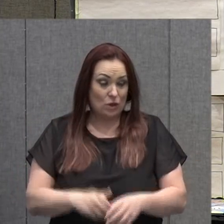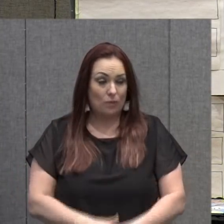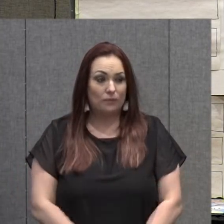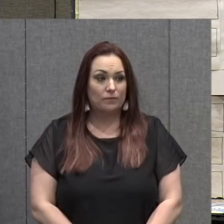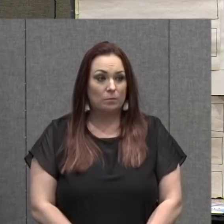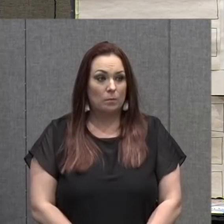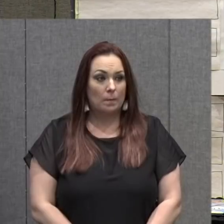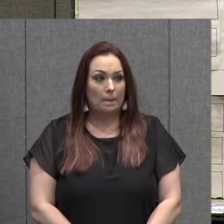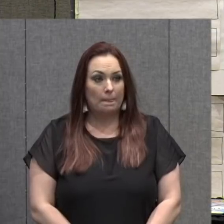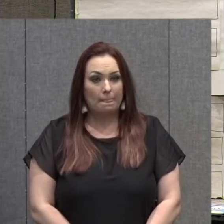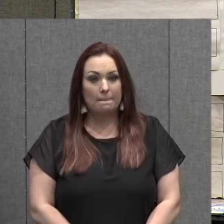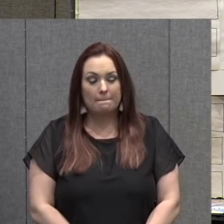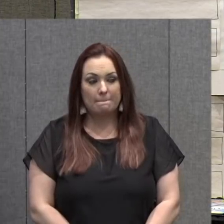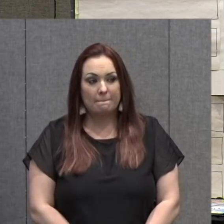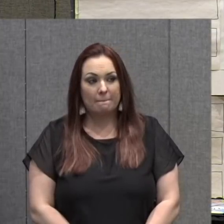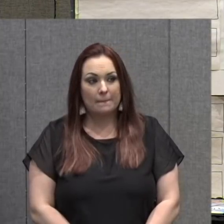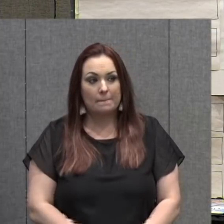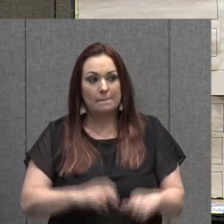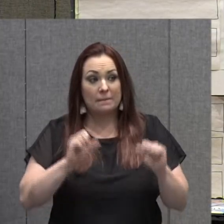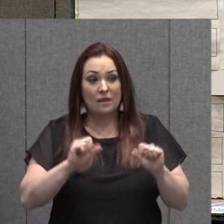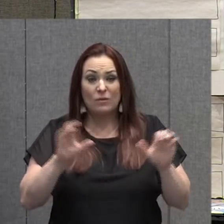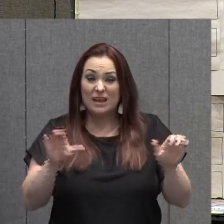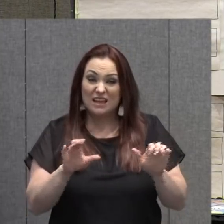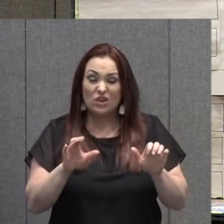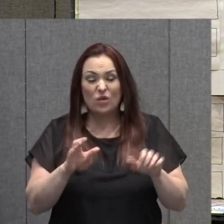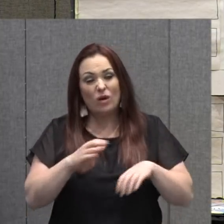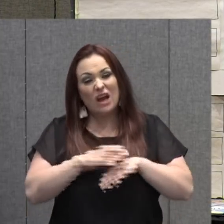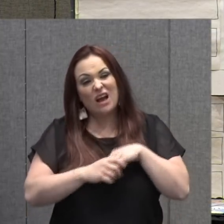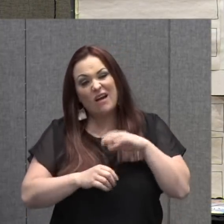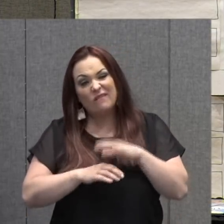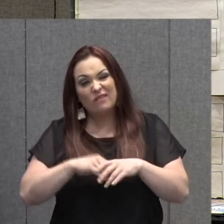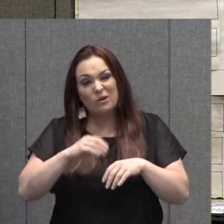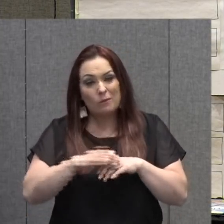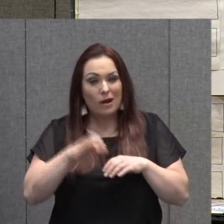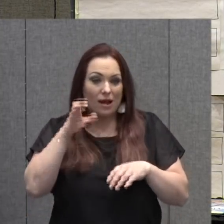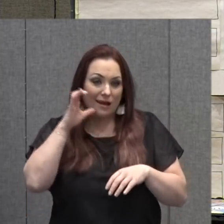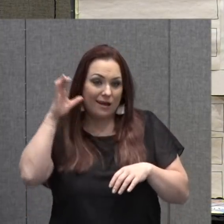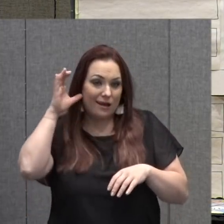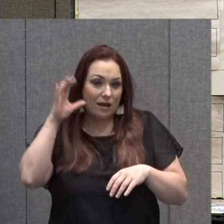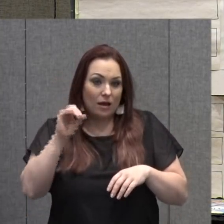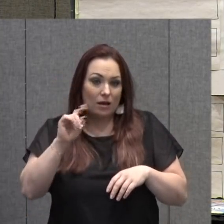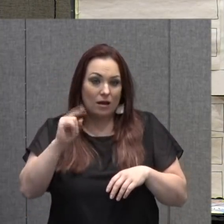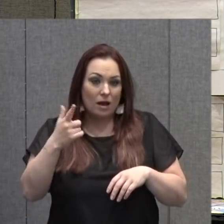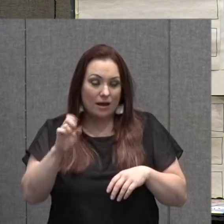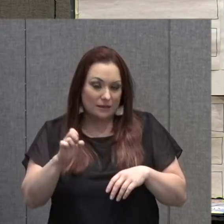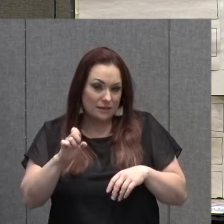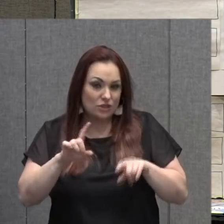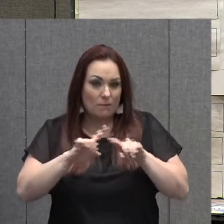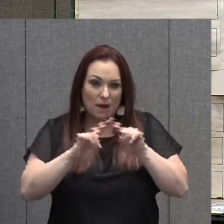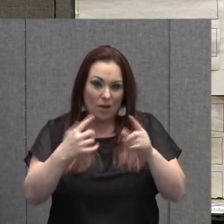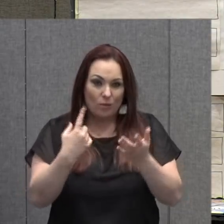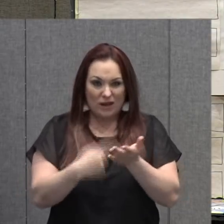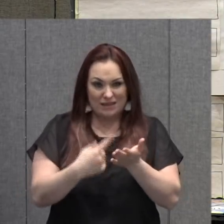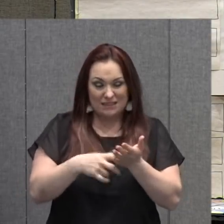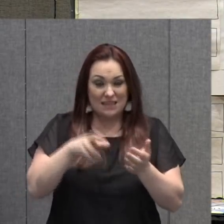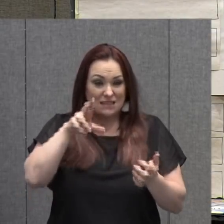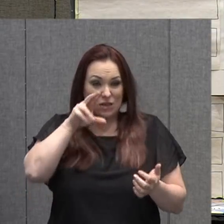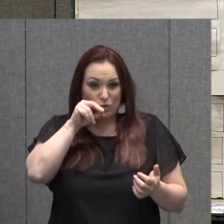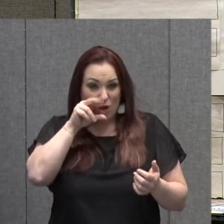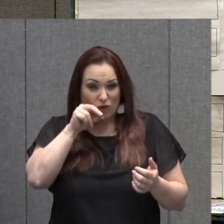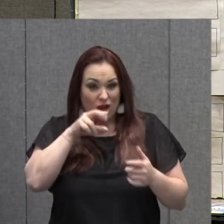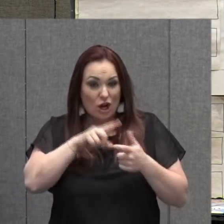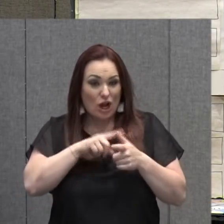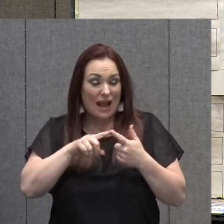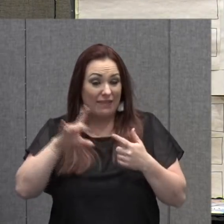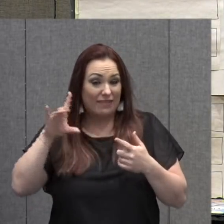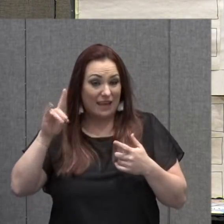Let's see, my setting, I could do a cozy cottage, but since we're talking about coyotes and roadrunners, I'm gonna say